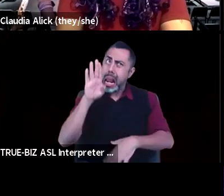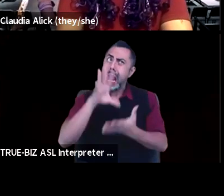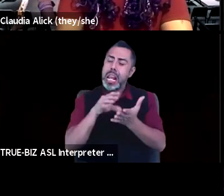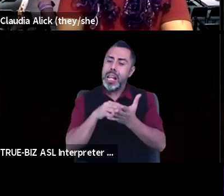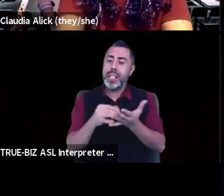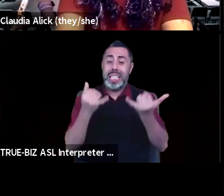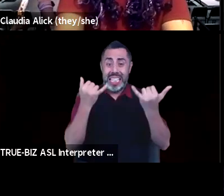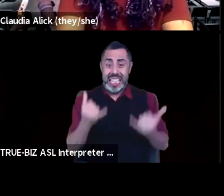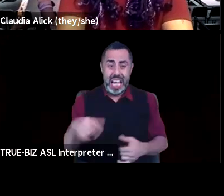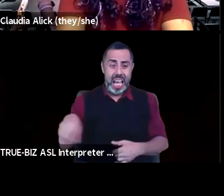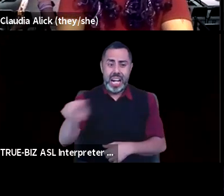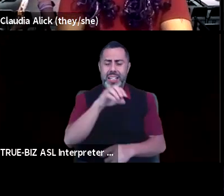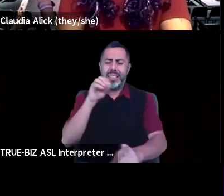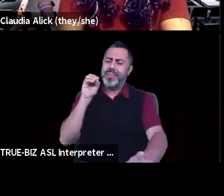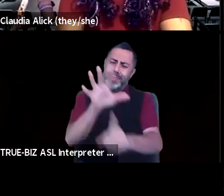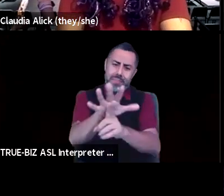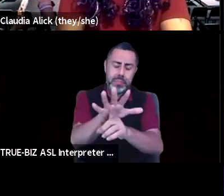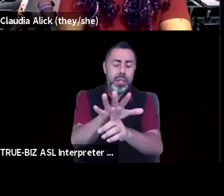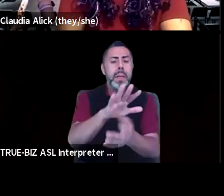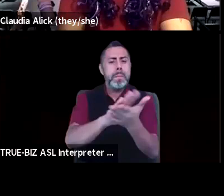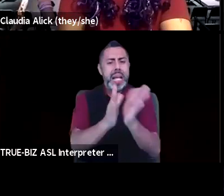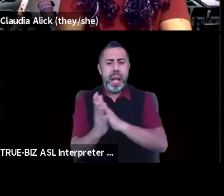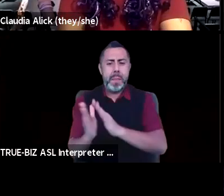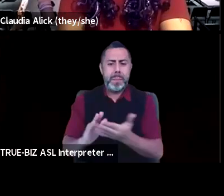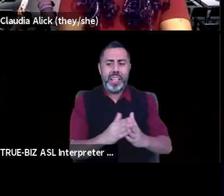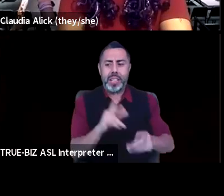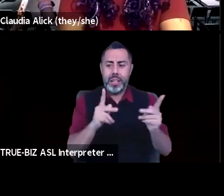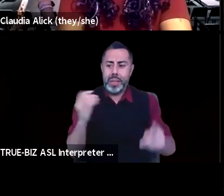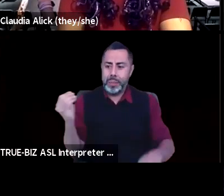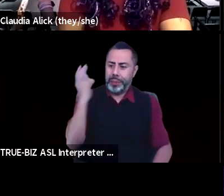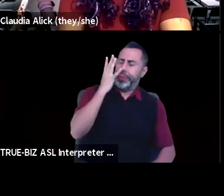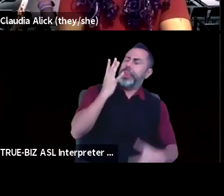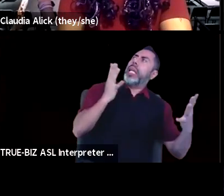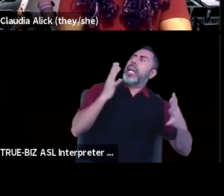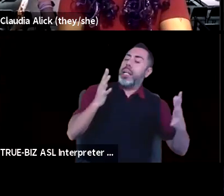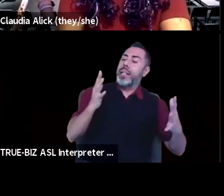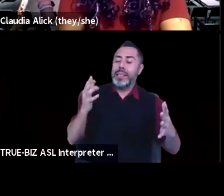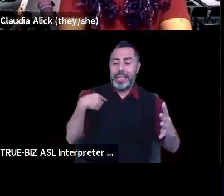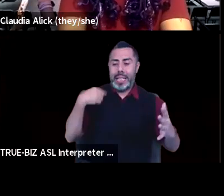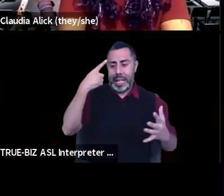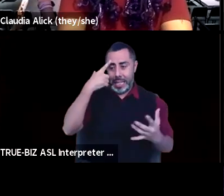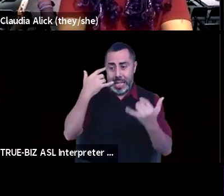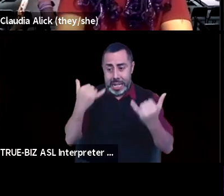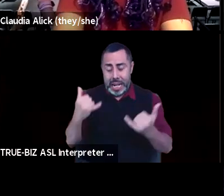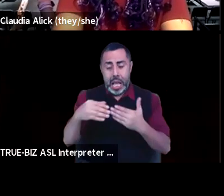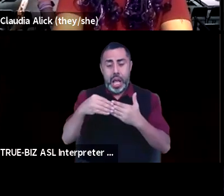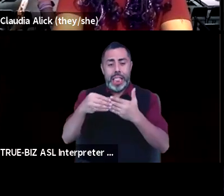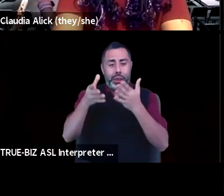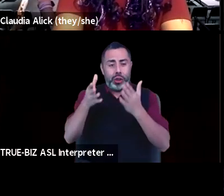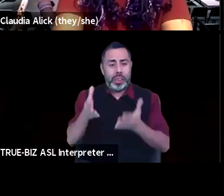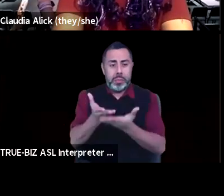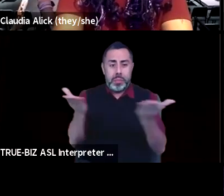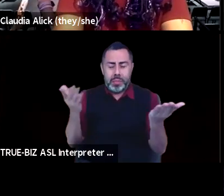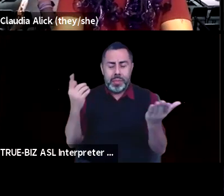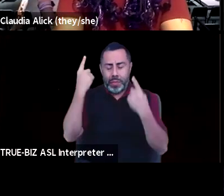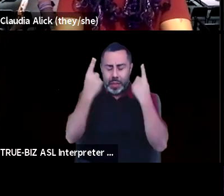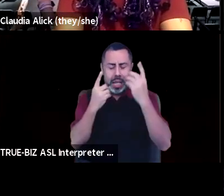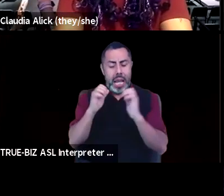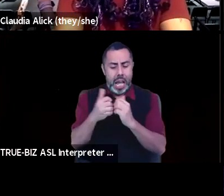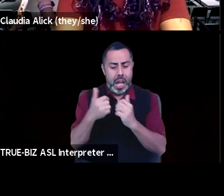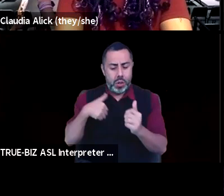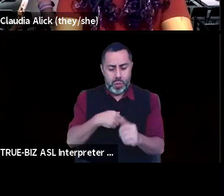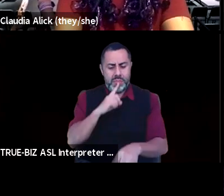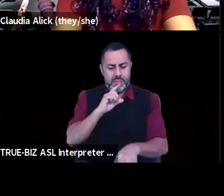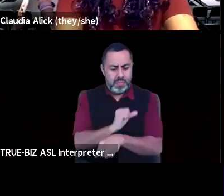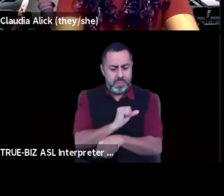engage that, like, as leadership, we can say, okay, how can we continue to be a village from this point? And in terms of self-care, I think